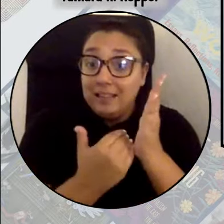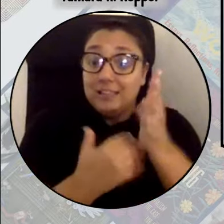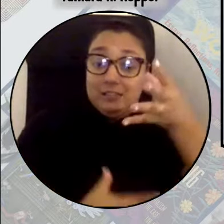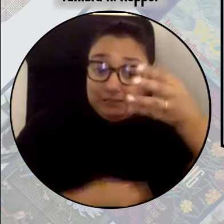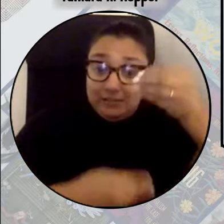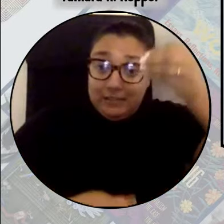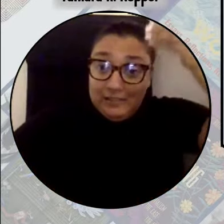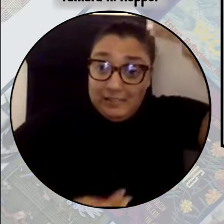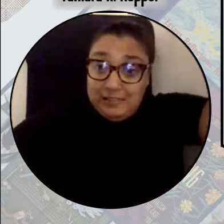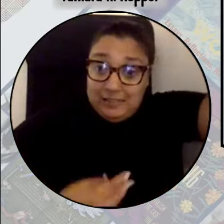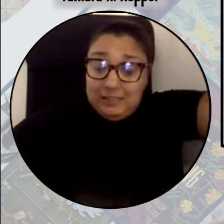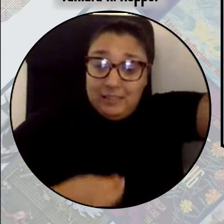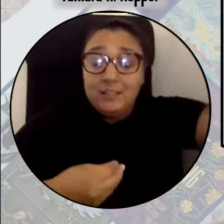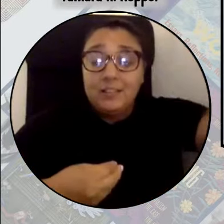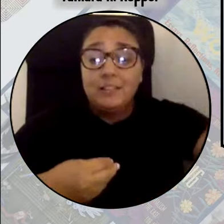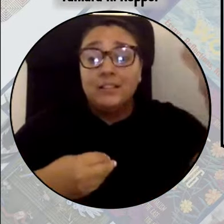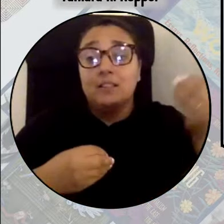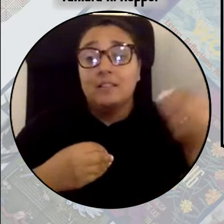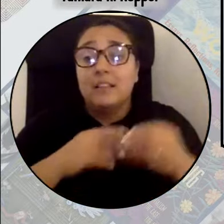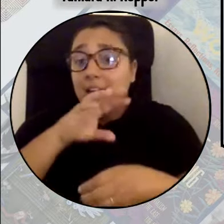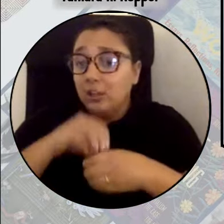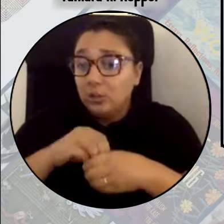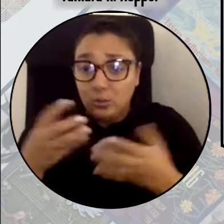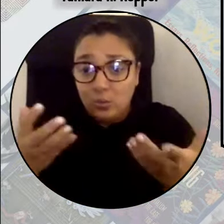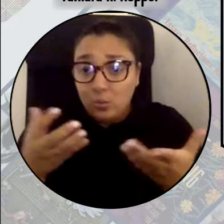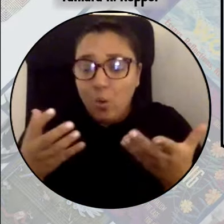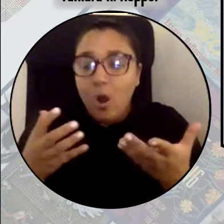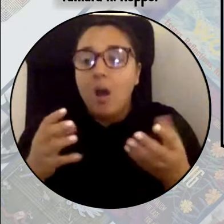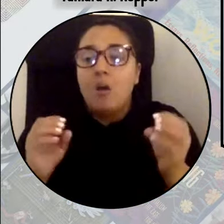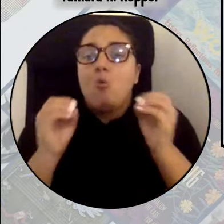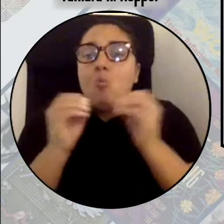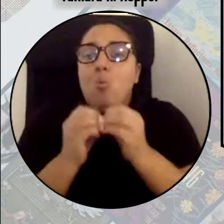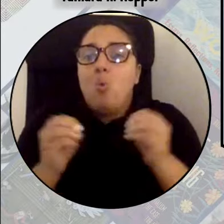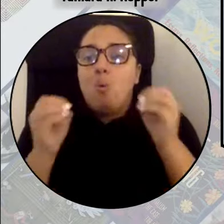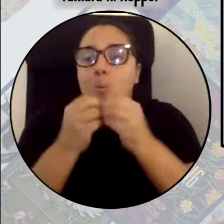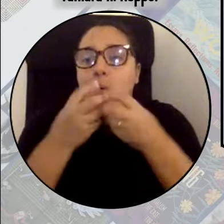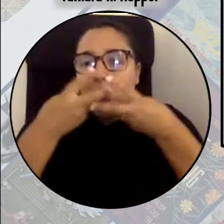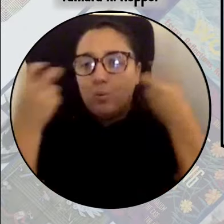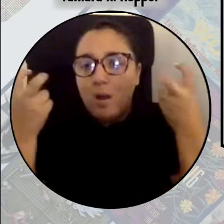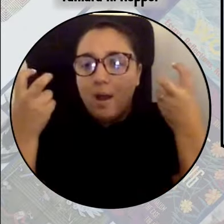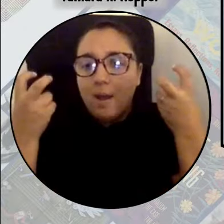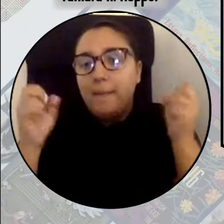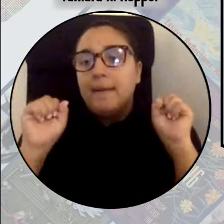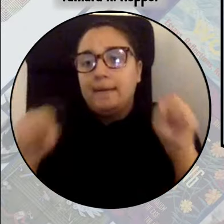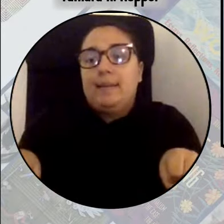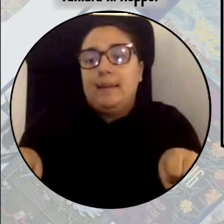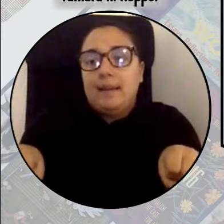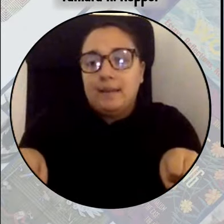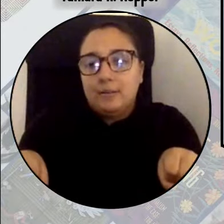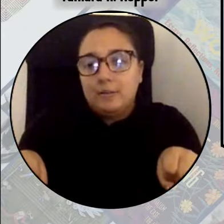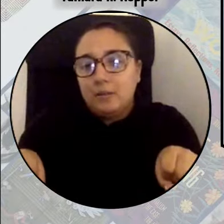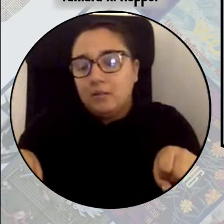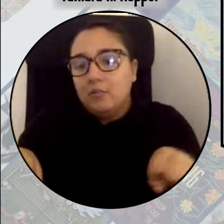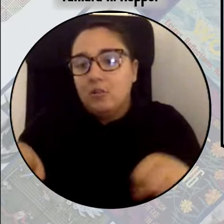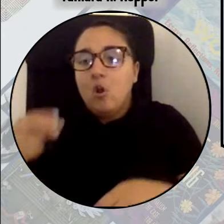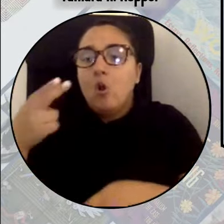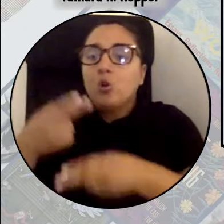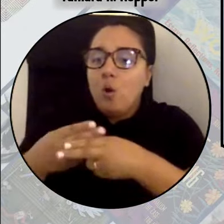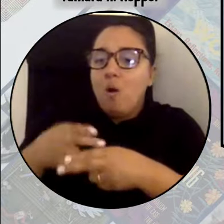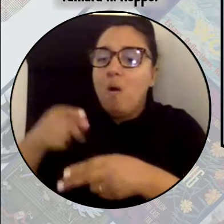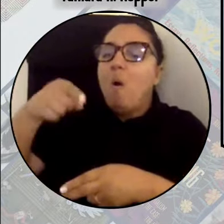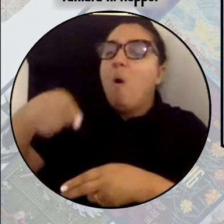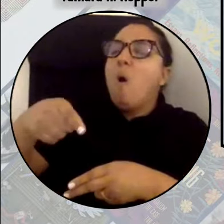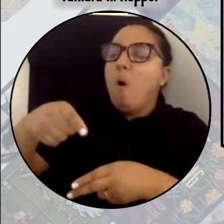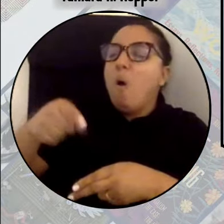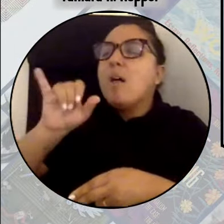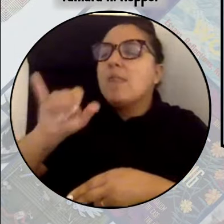felonies to include additional kind of crimes, right, that could be considered deportable